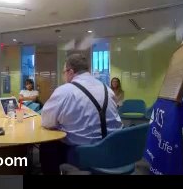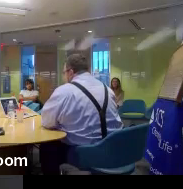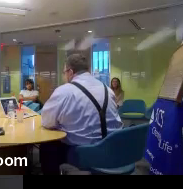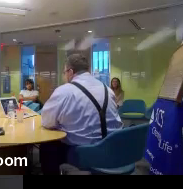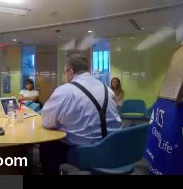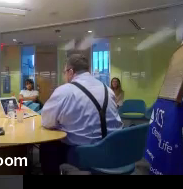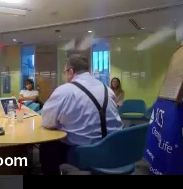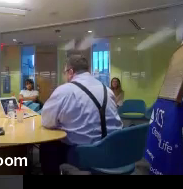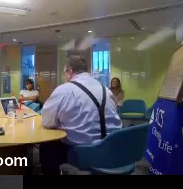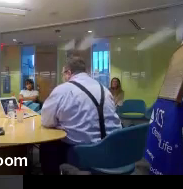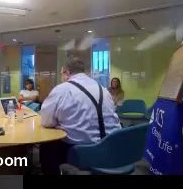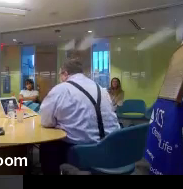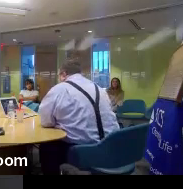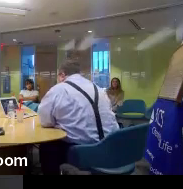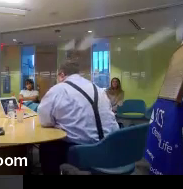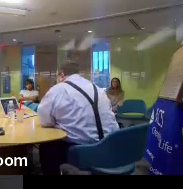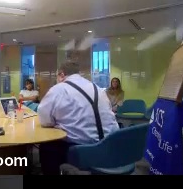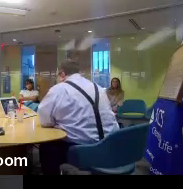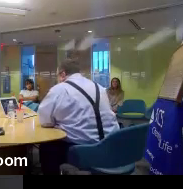his students. Next slide.